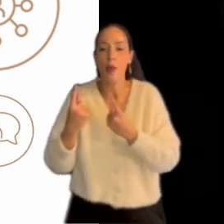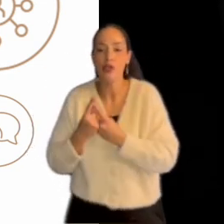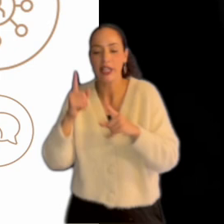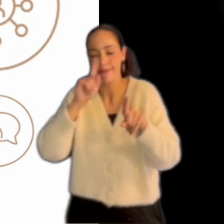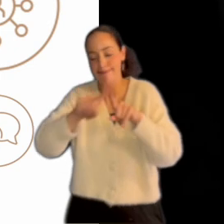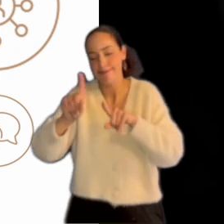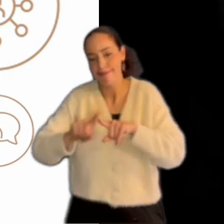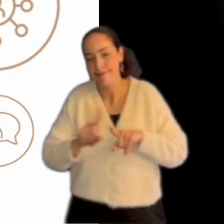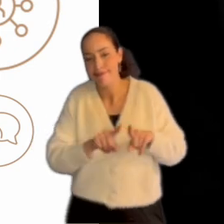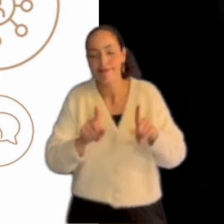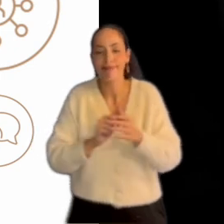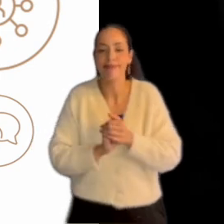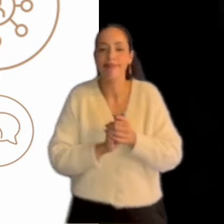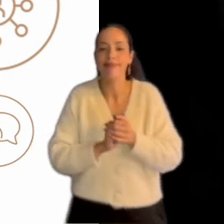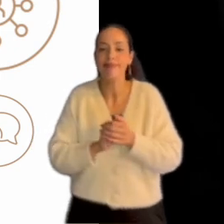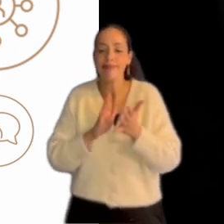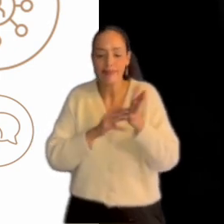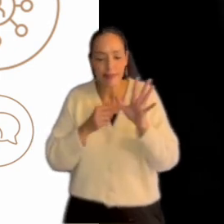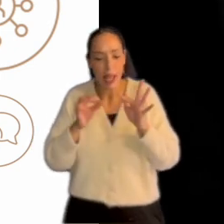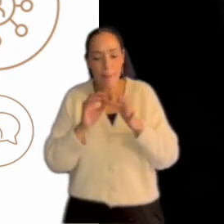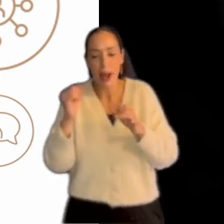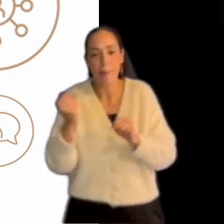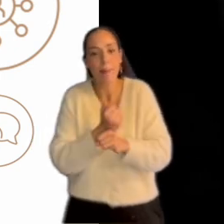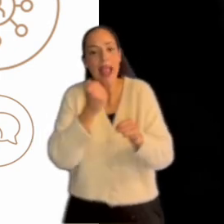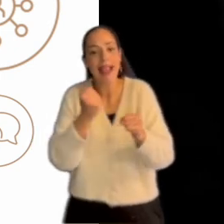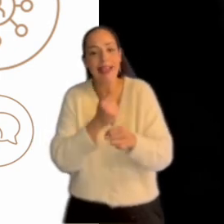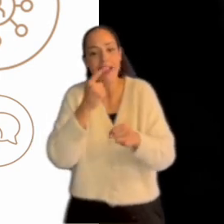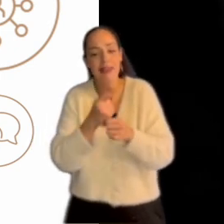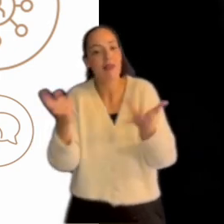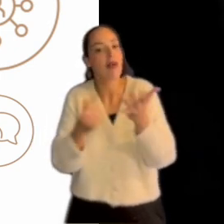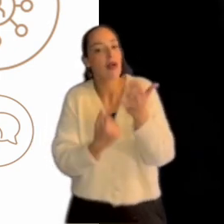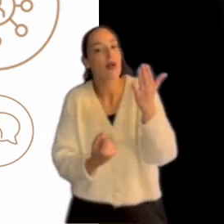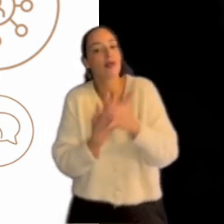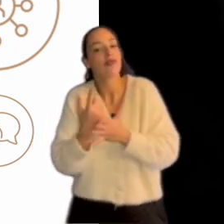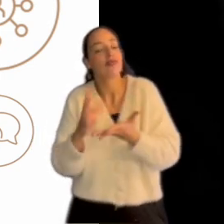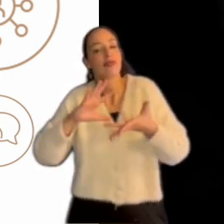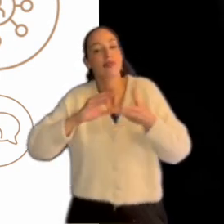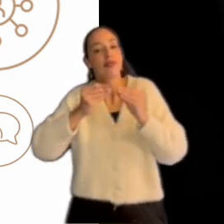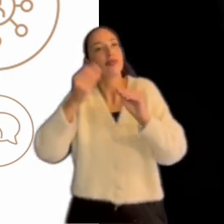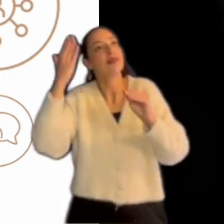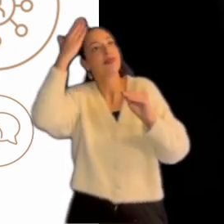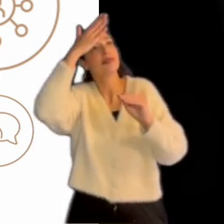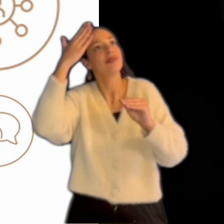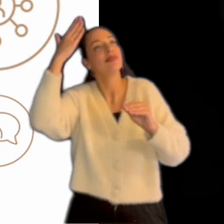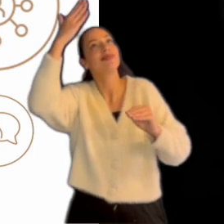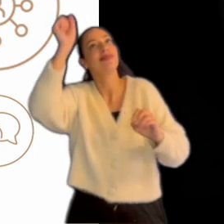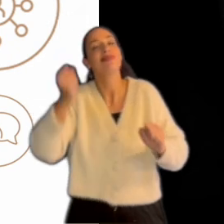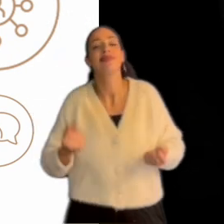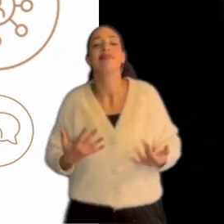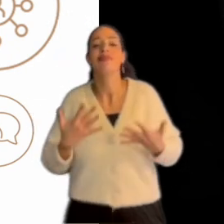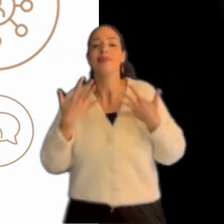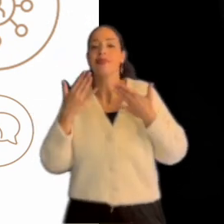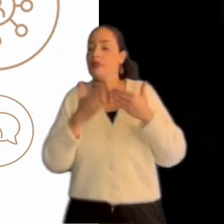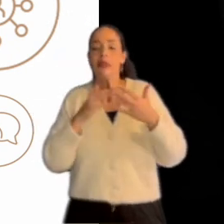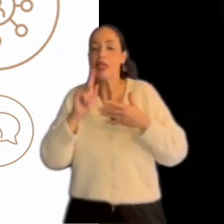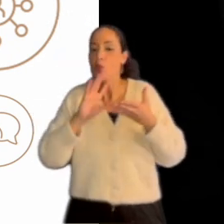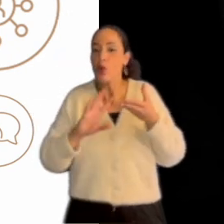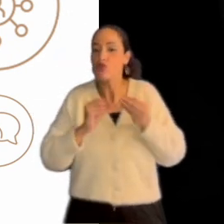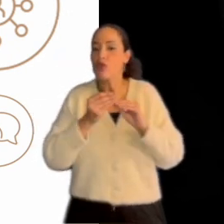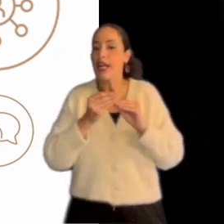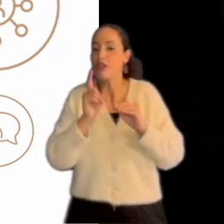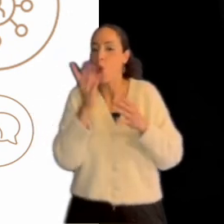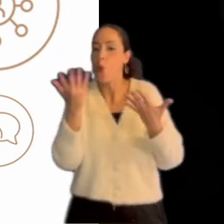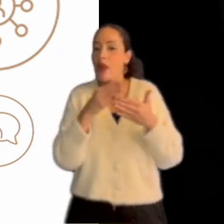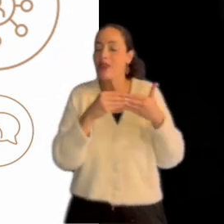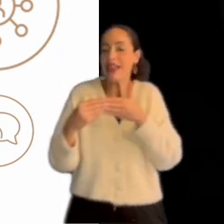is generated or where it leads someone. Like all maps, they will never be completed, only refined and updated with new discoveries or when new roads are